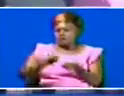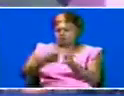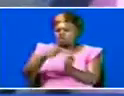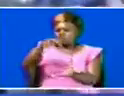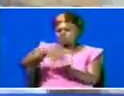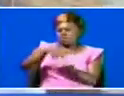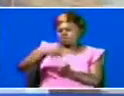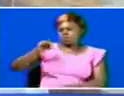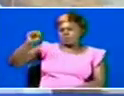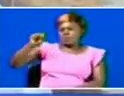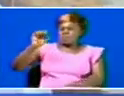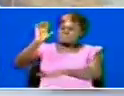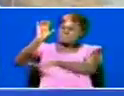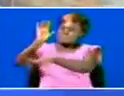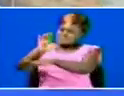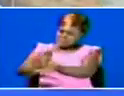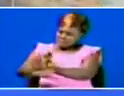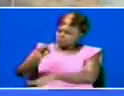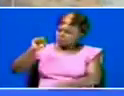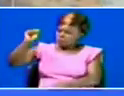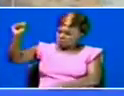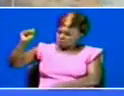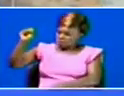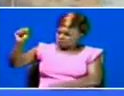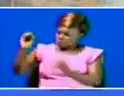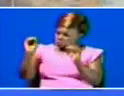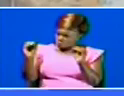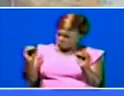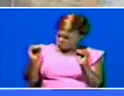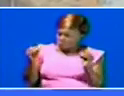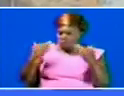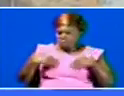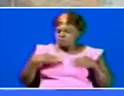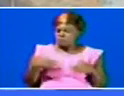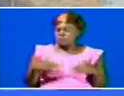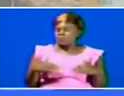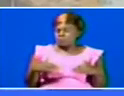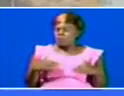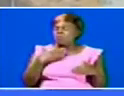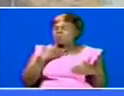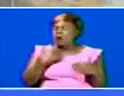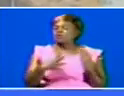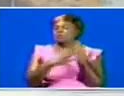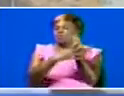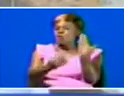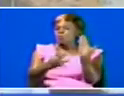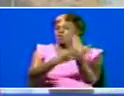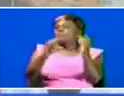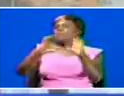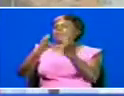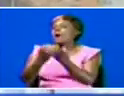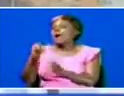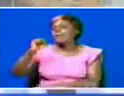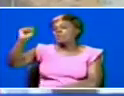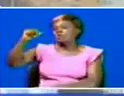the issue. Kanisa haifanyiwi siasa. You know, people like to copy the world, the